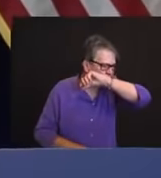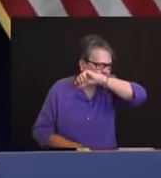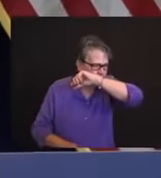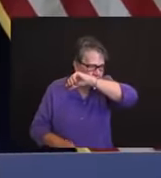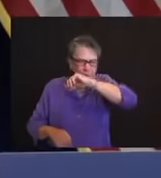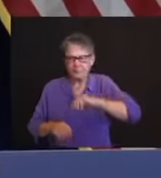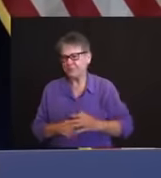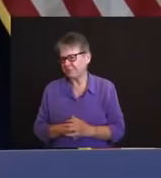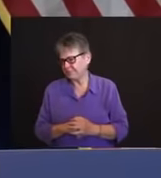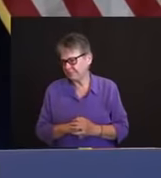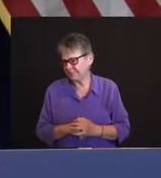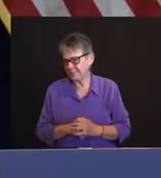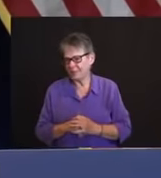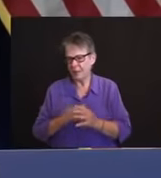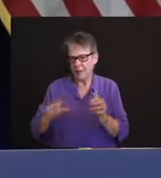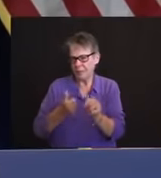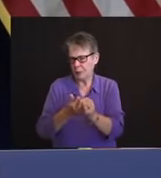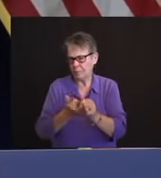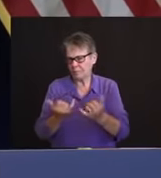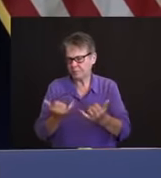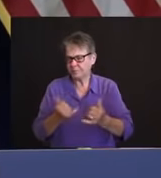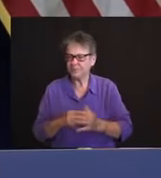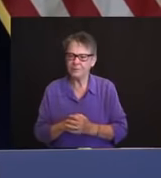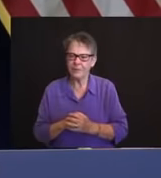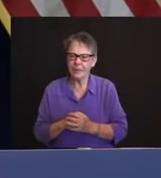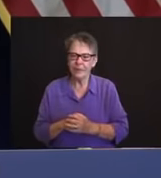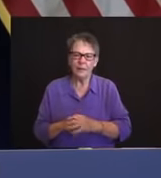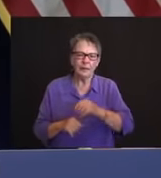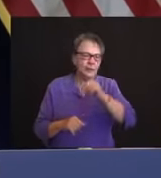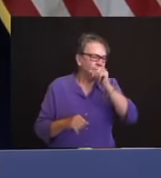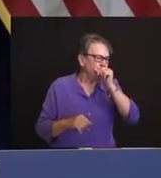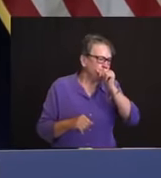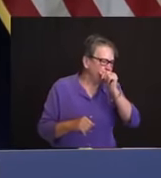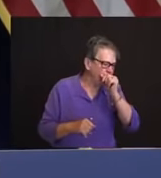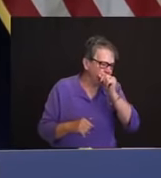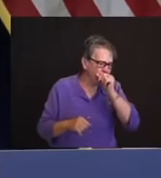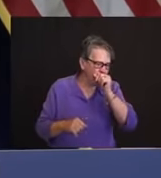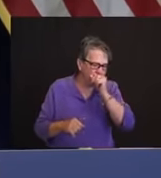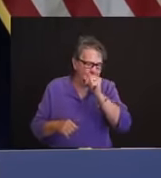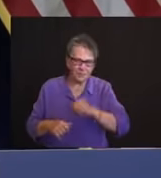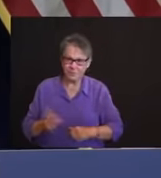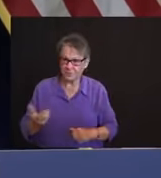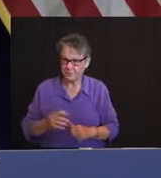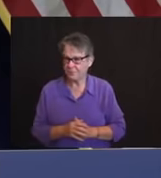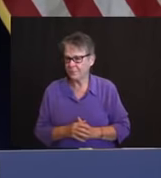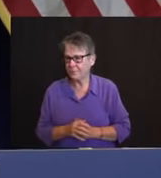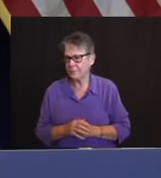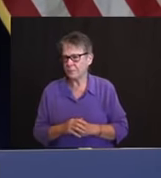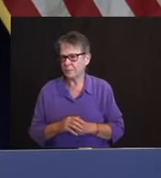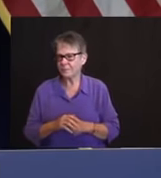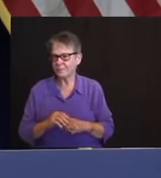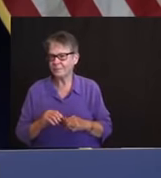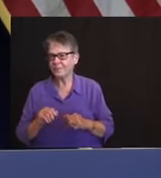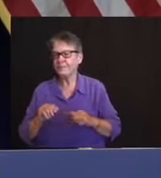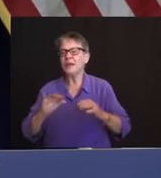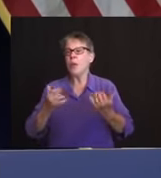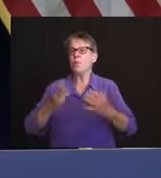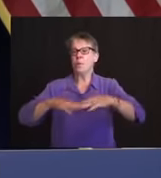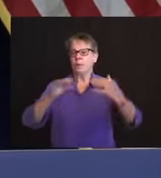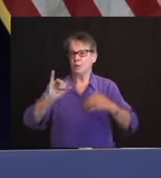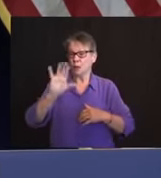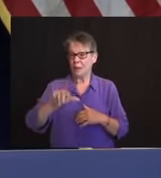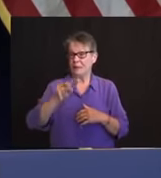economy there. But during my remarks, I touched upon a lot of our focus has been